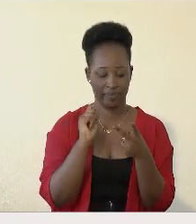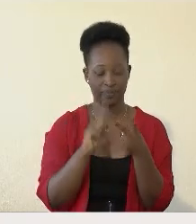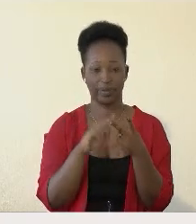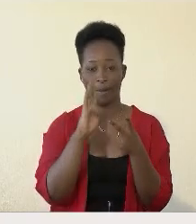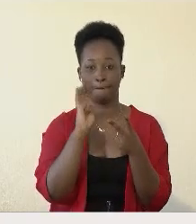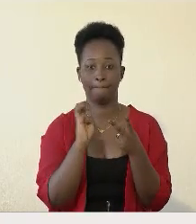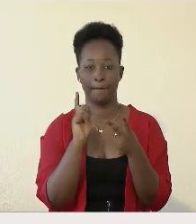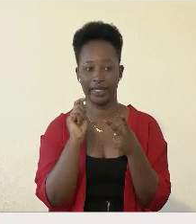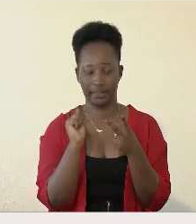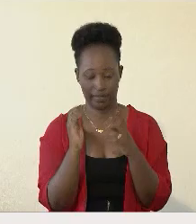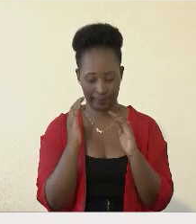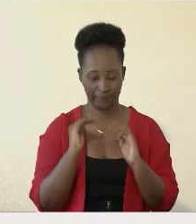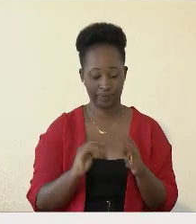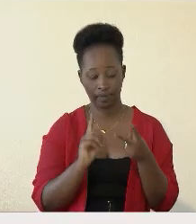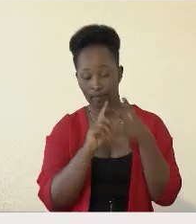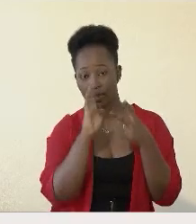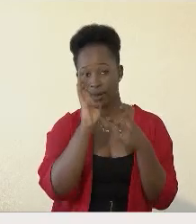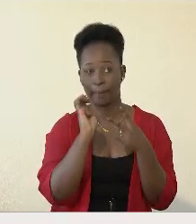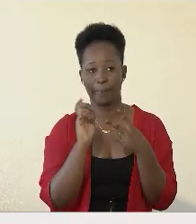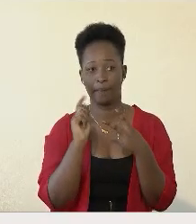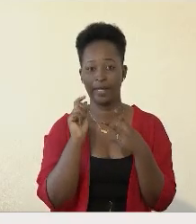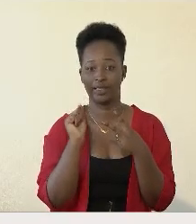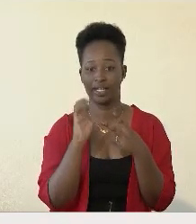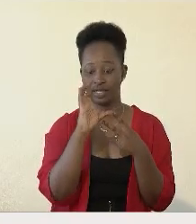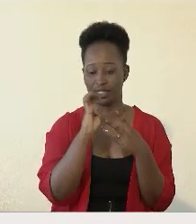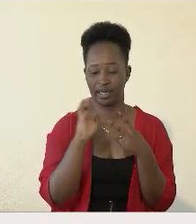cells. The beta cells produces insulin.